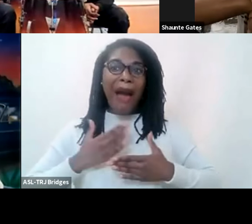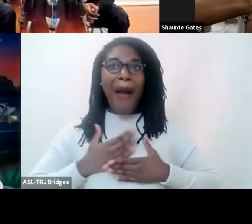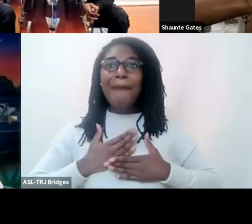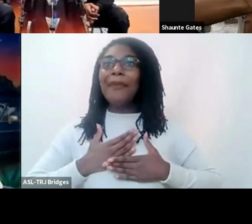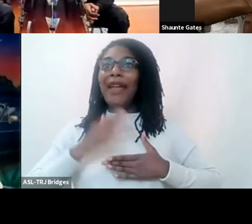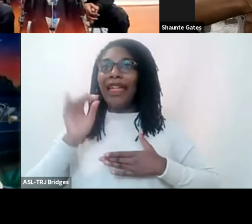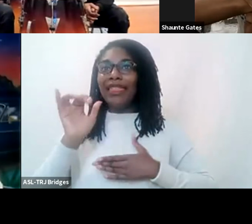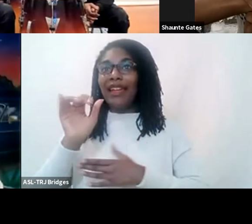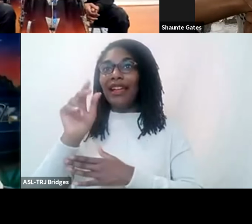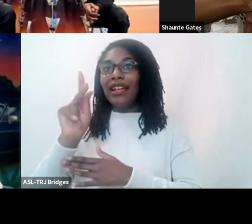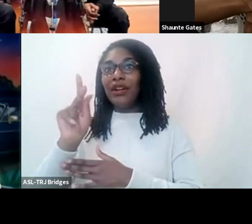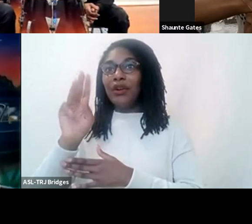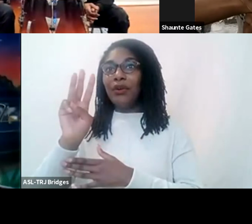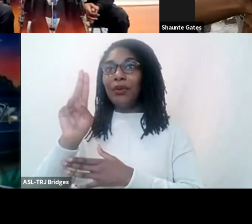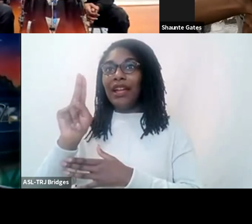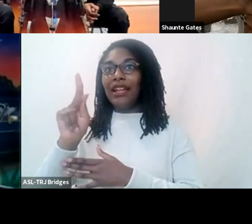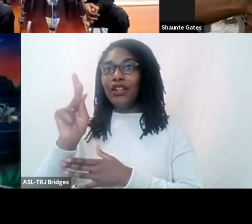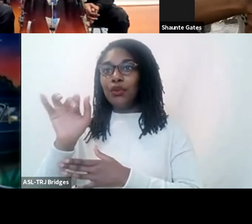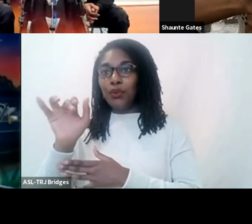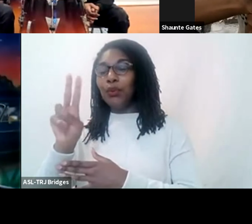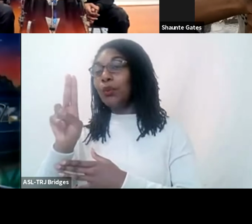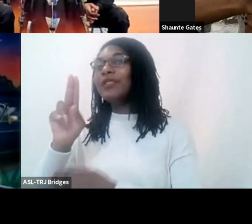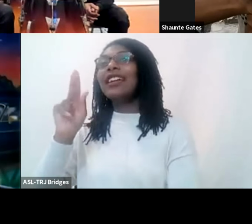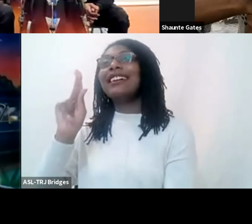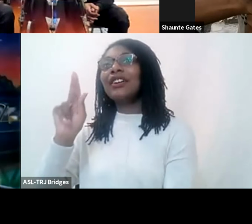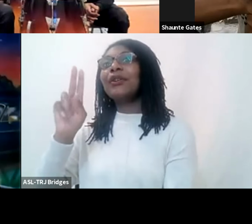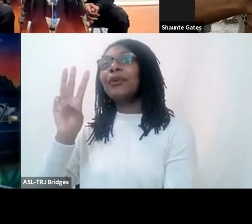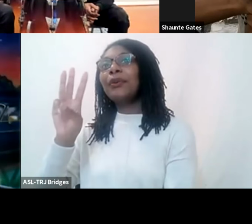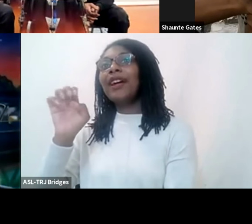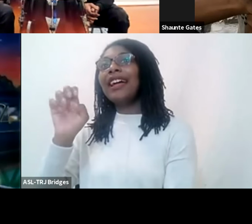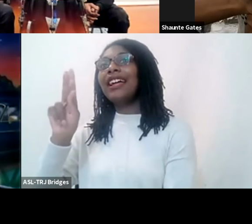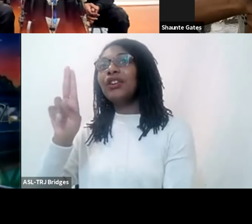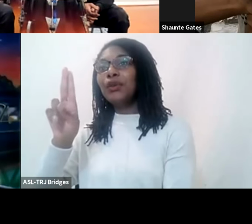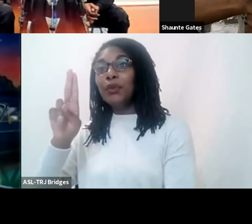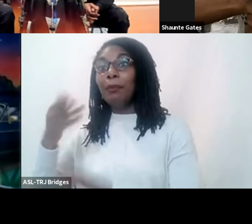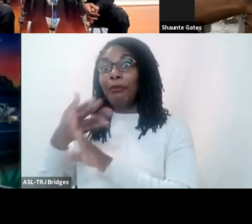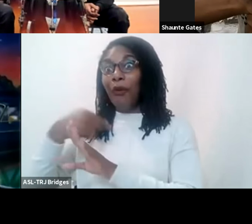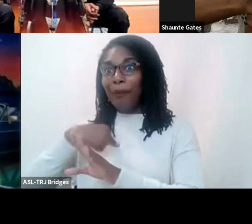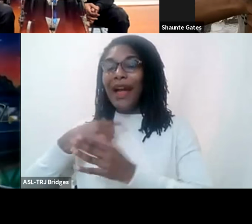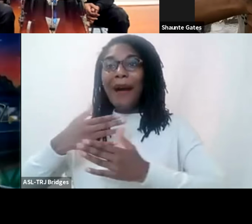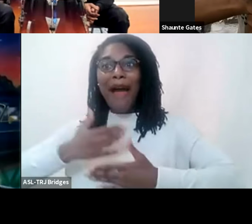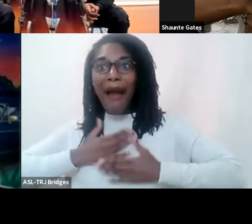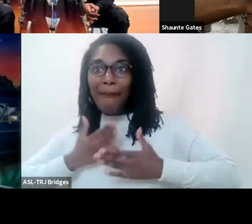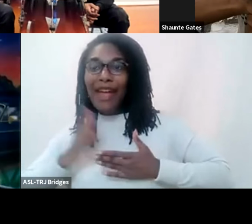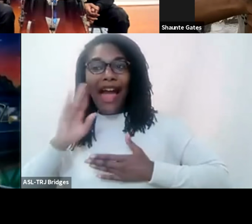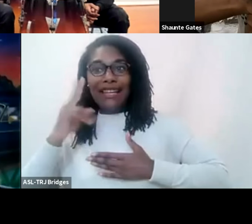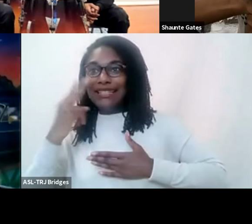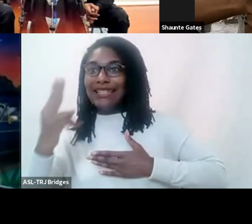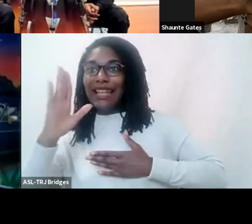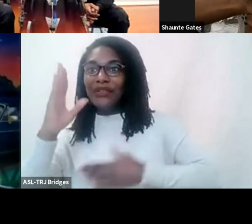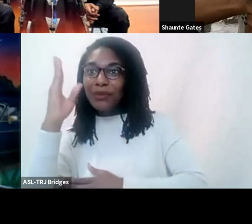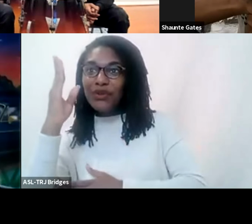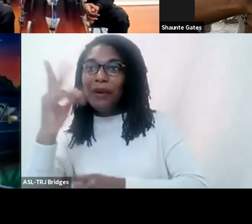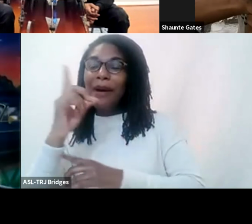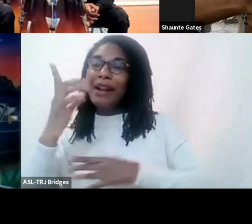Kwaku before me, and I didn't see his whole presentation, but I'm super happy about that last slide. Before I